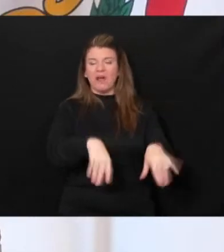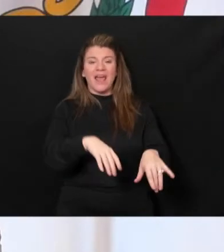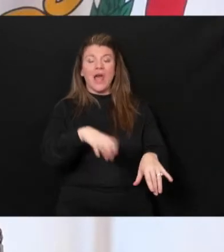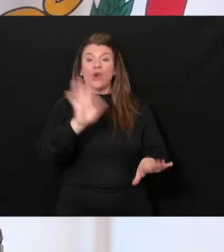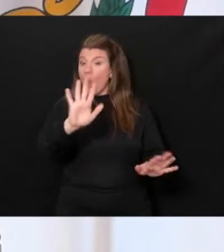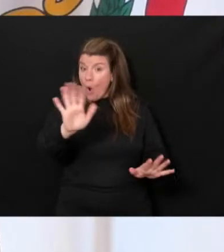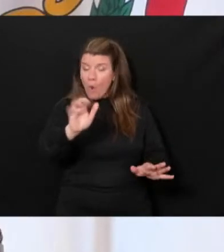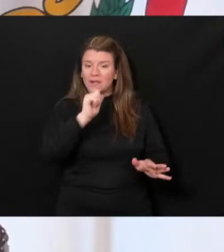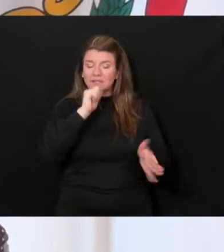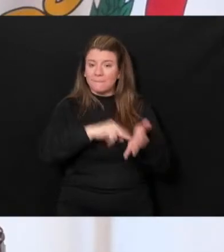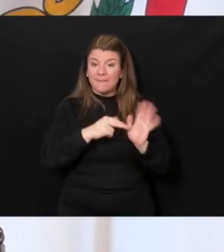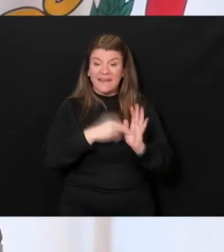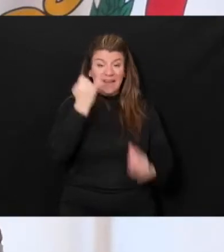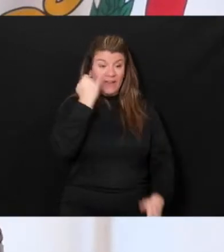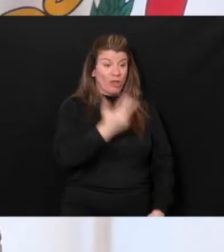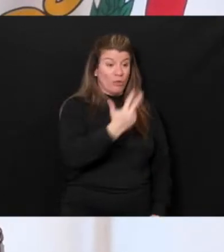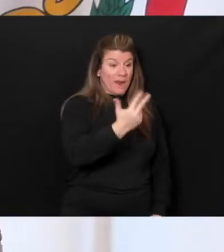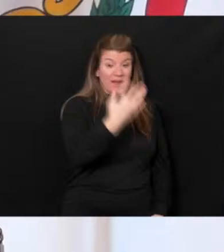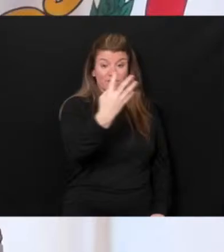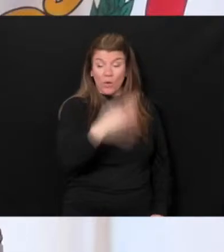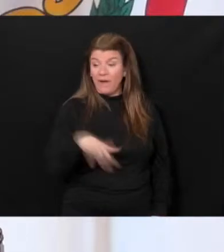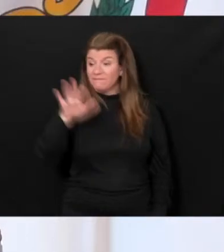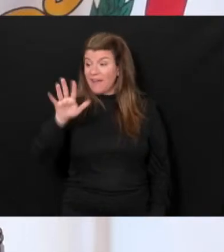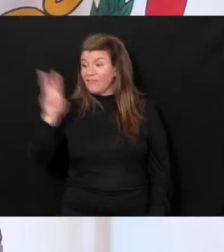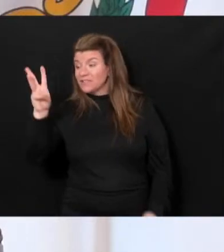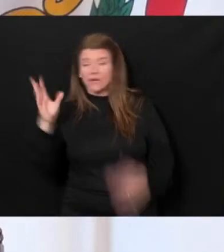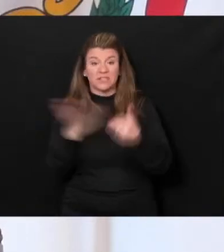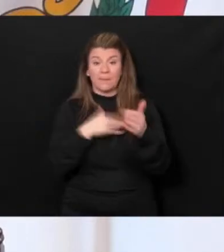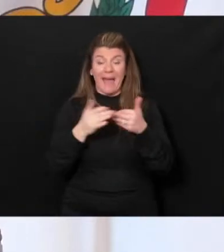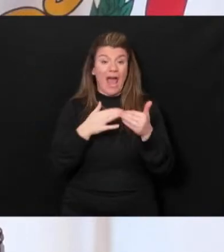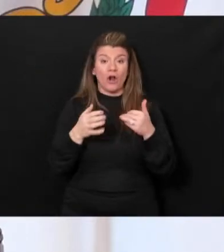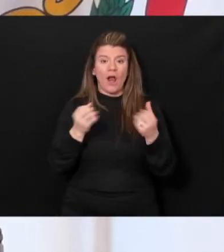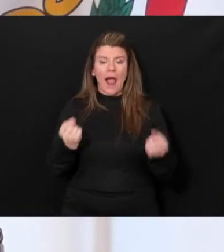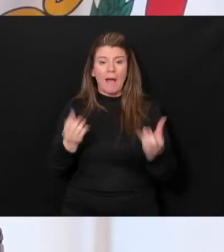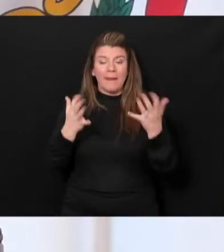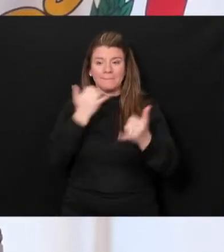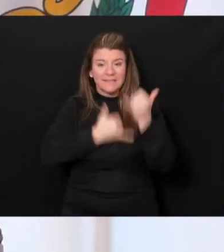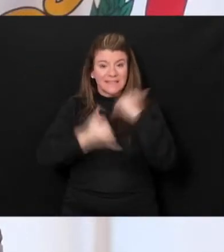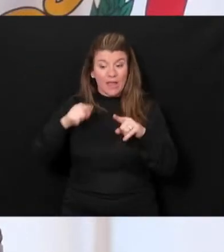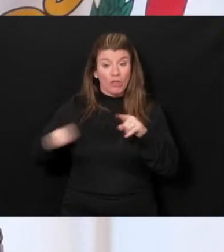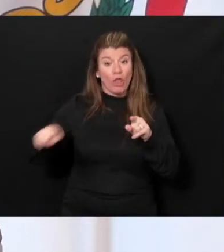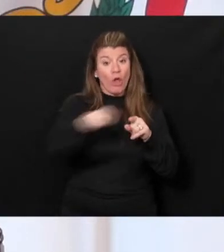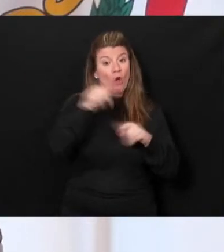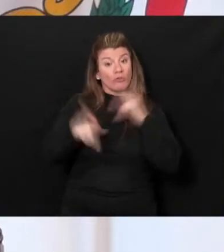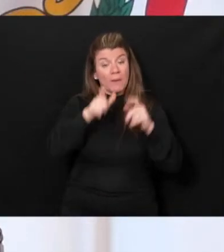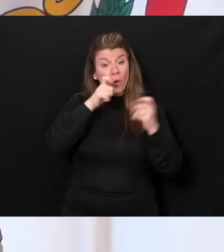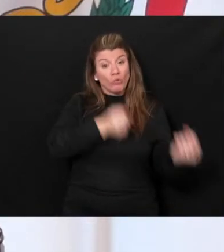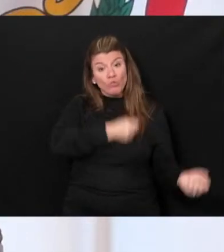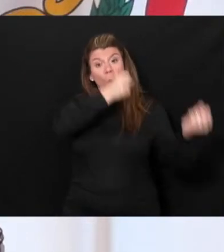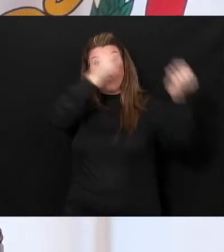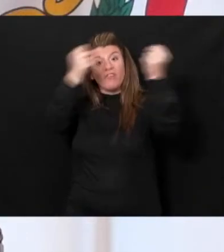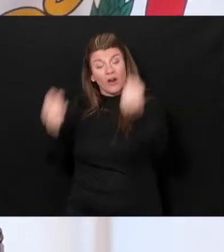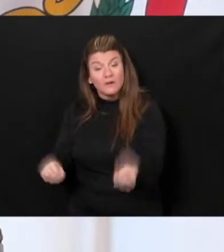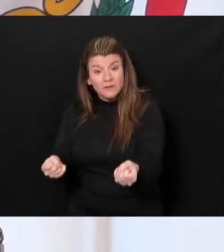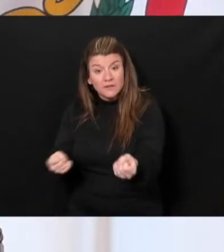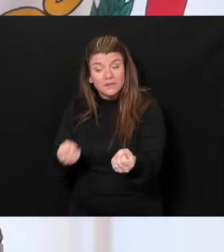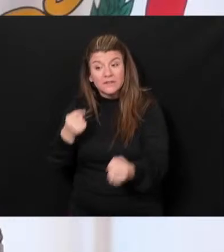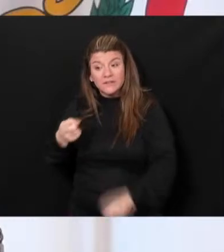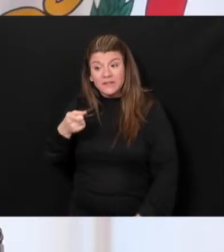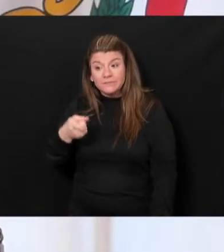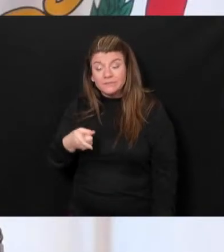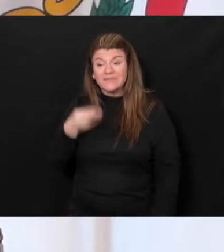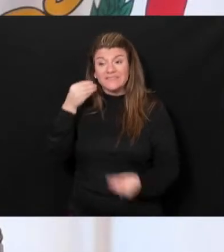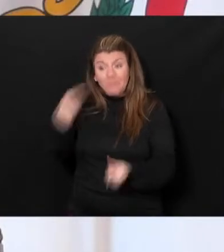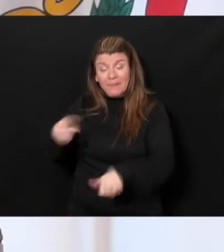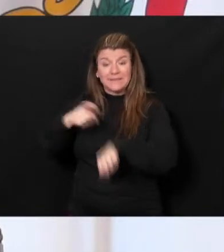it be 3 or 4 or 5 or 6 or whatever it is, I mean, those people that went there and then, spent